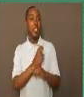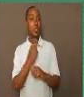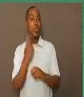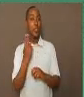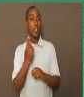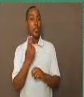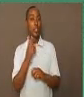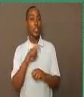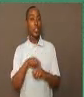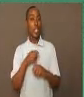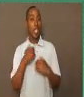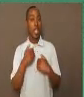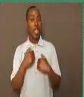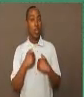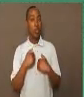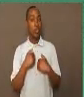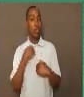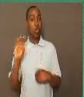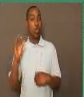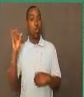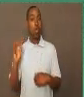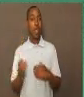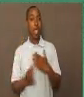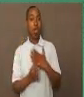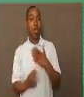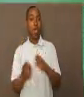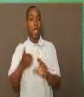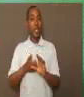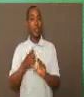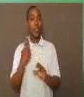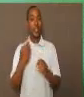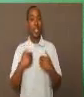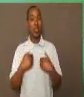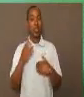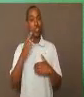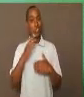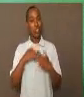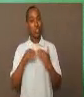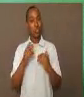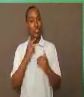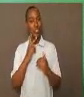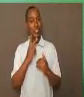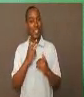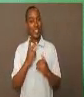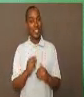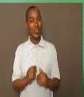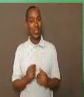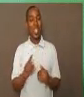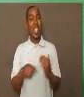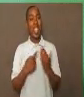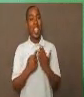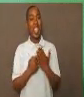like coal, oil, and gas. Why do you think it is